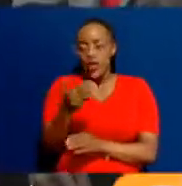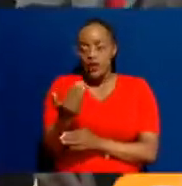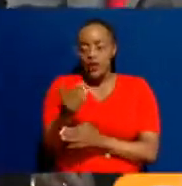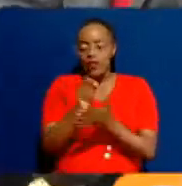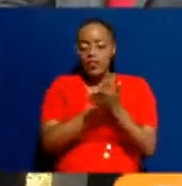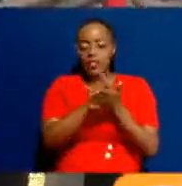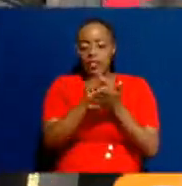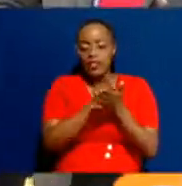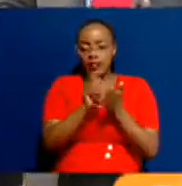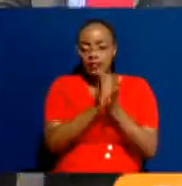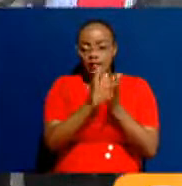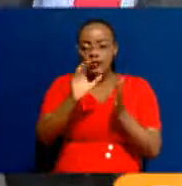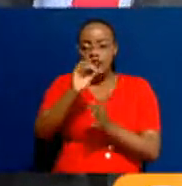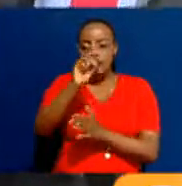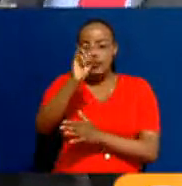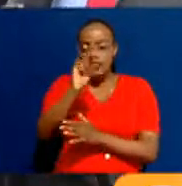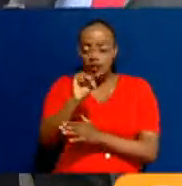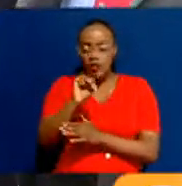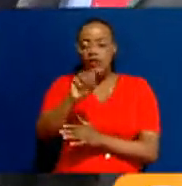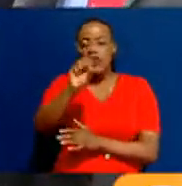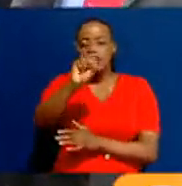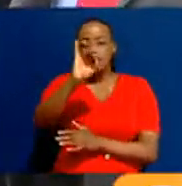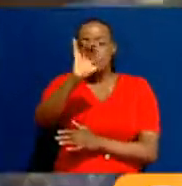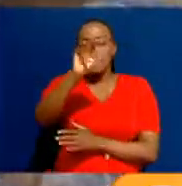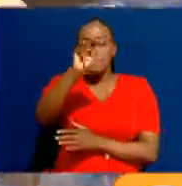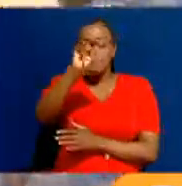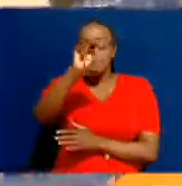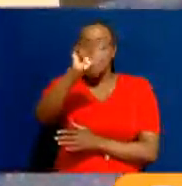katibu mkuu wa chama cha ODM Edwin Sifuna,